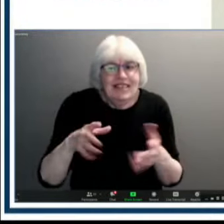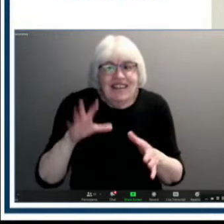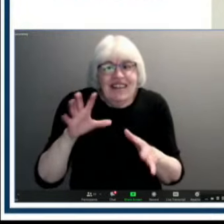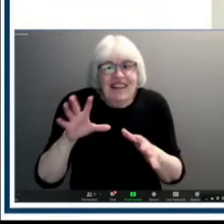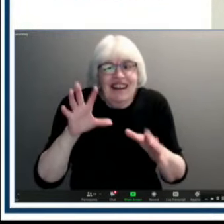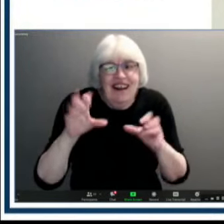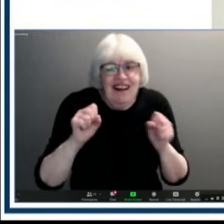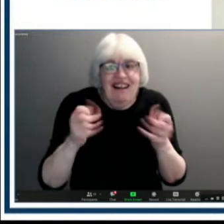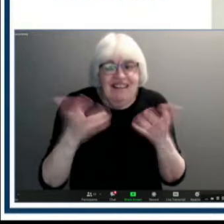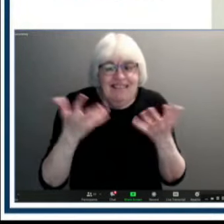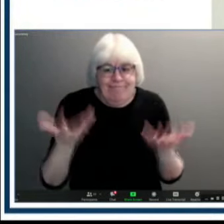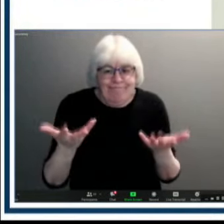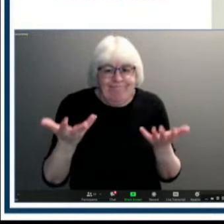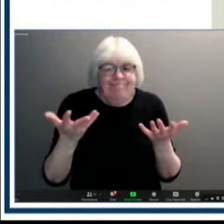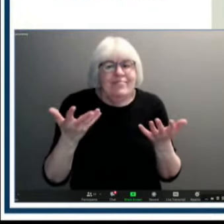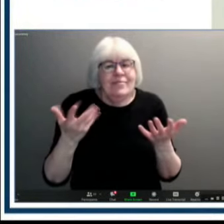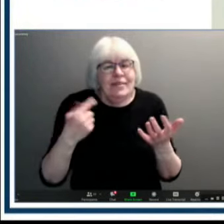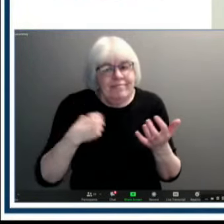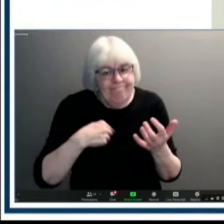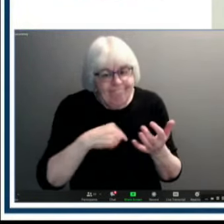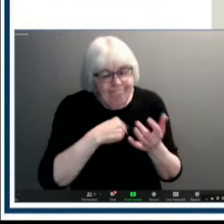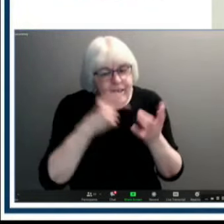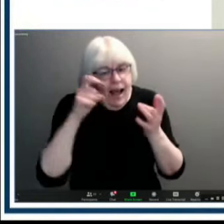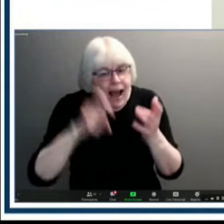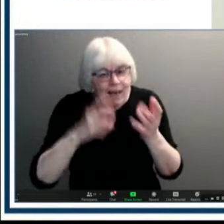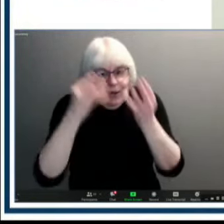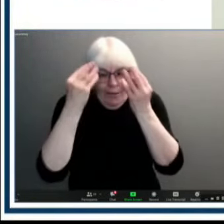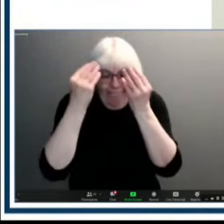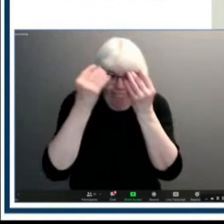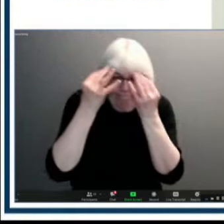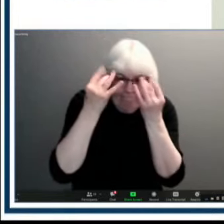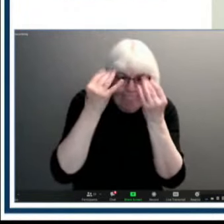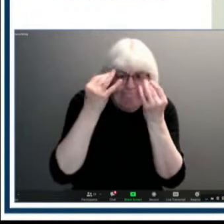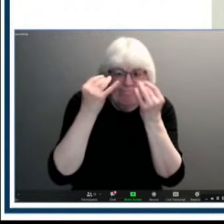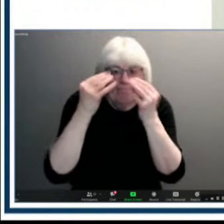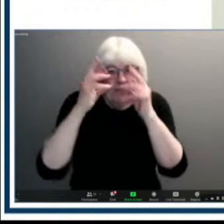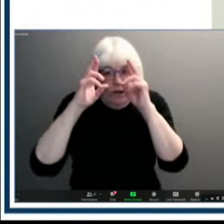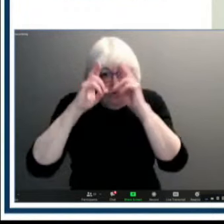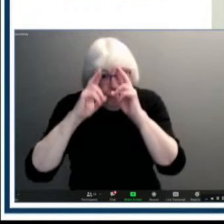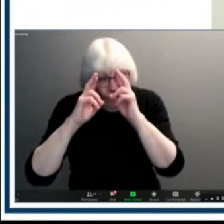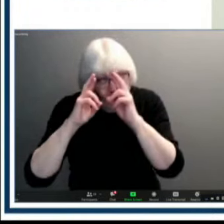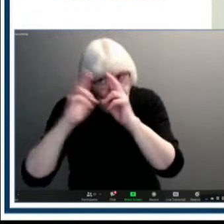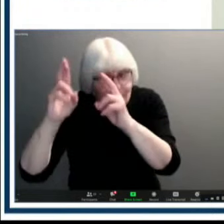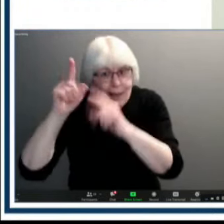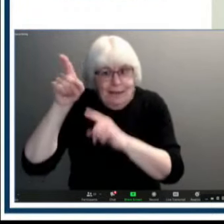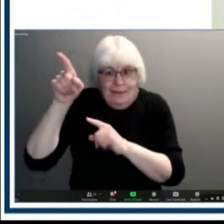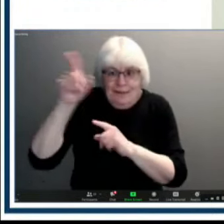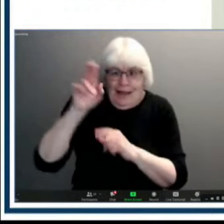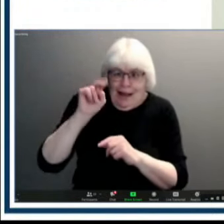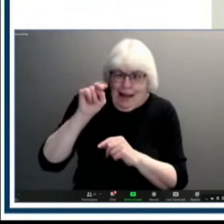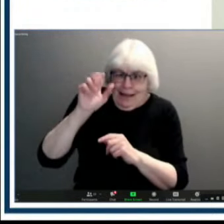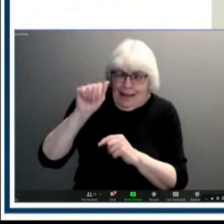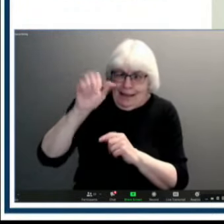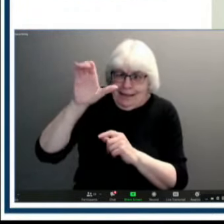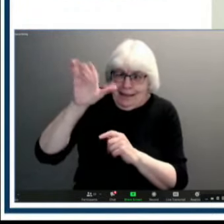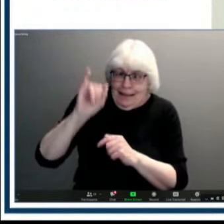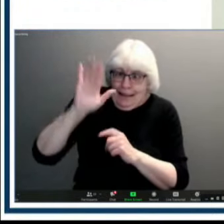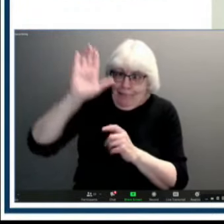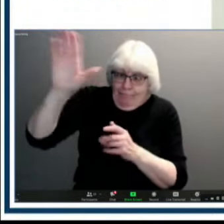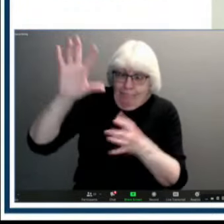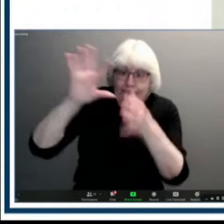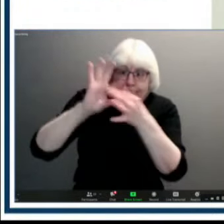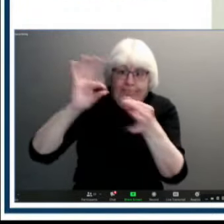to be methodical. We're respecting NACI. If NACI changes, we'll change. But right now, NACI is saying 6 months. So that's